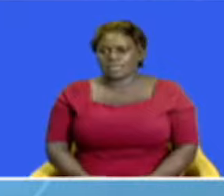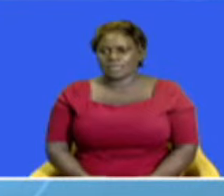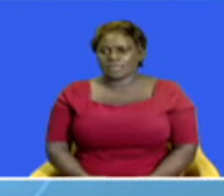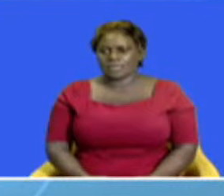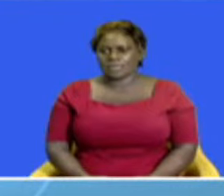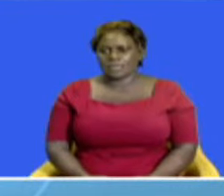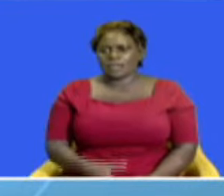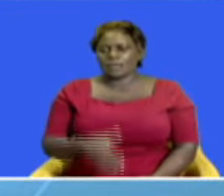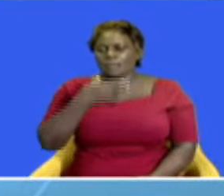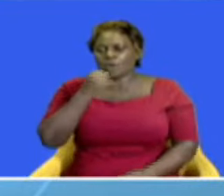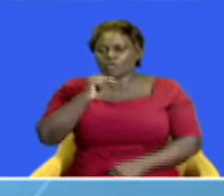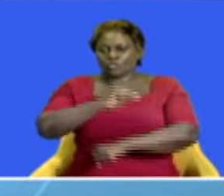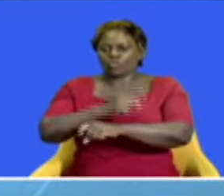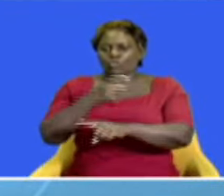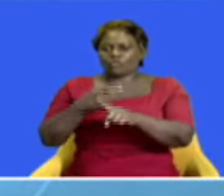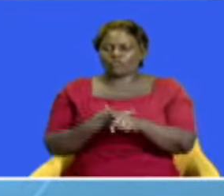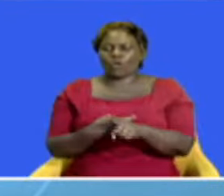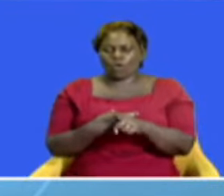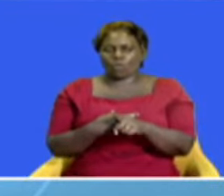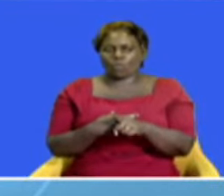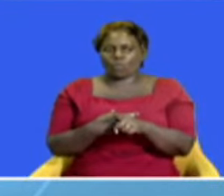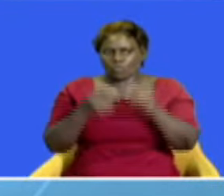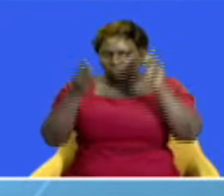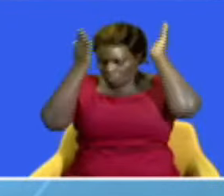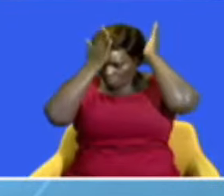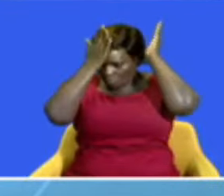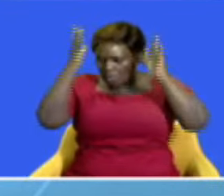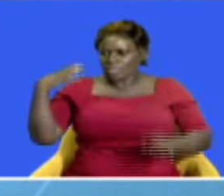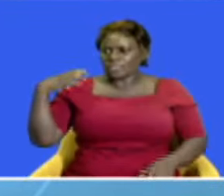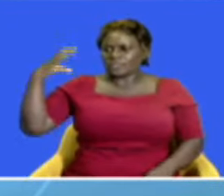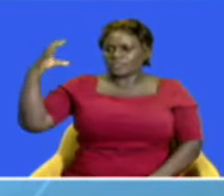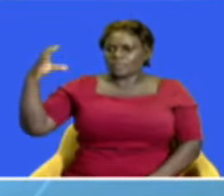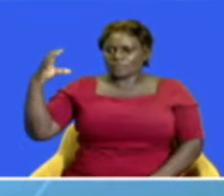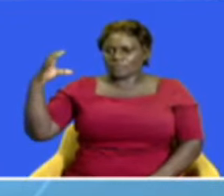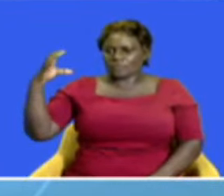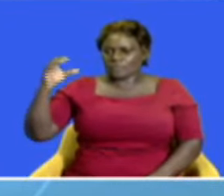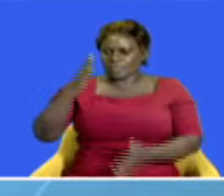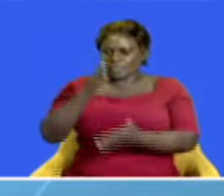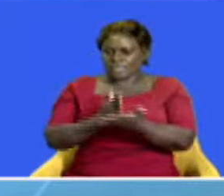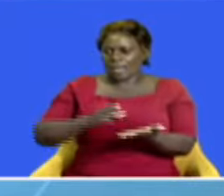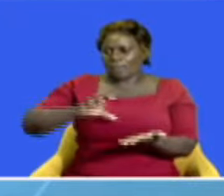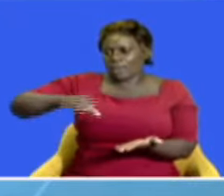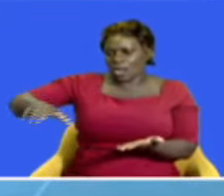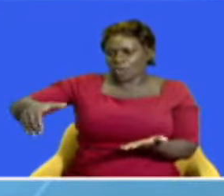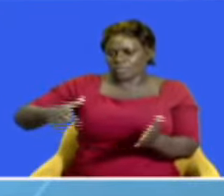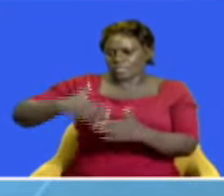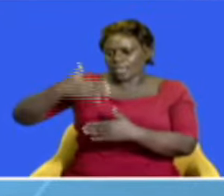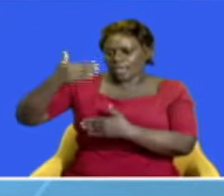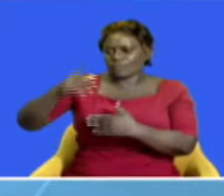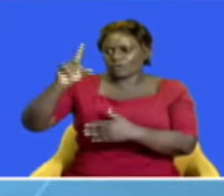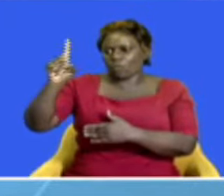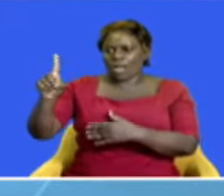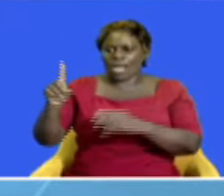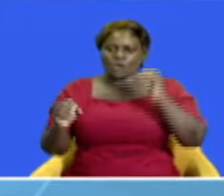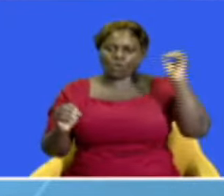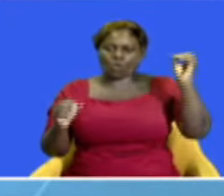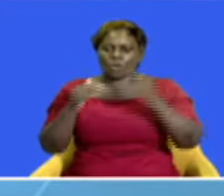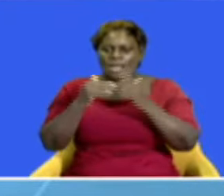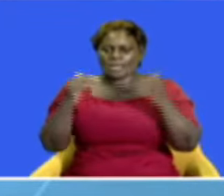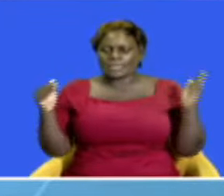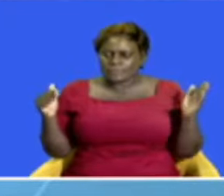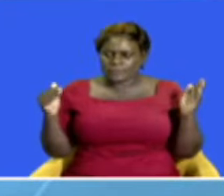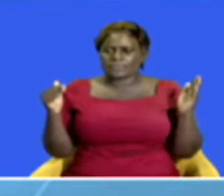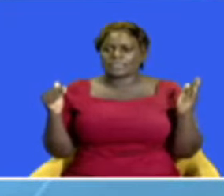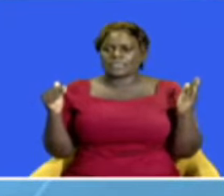Chebuyusi Boys School from Navakhola are the new soccer champions of Navakhola sub-county after a 1-0 victory